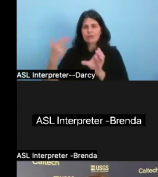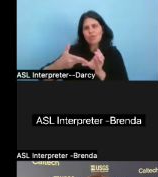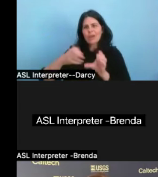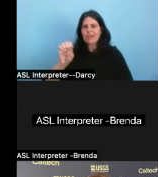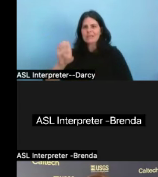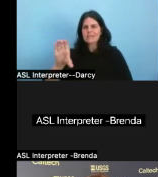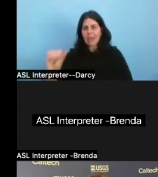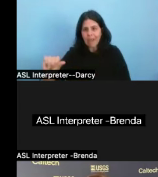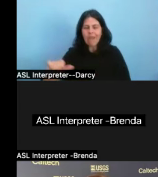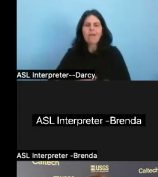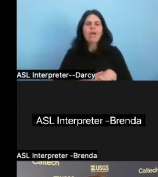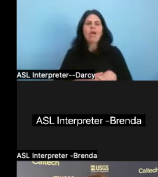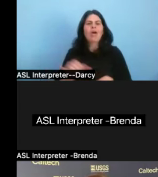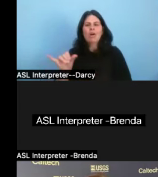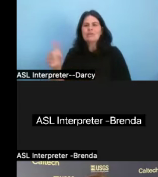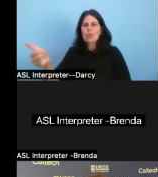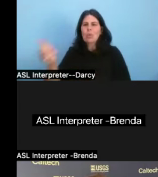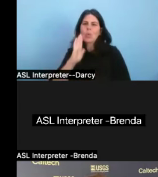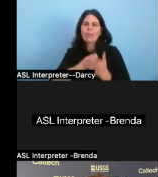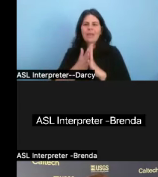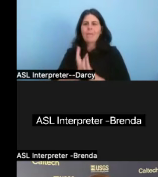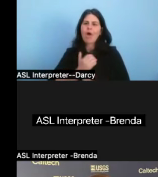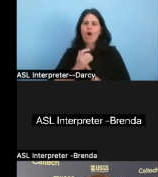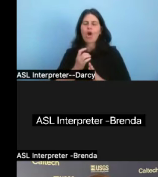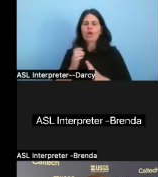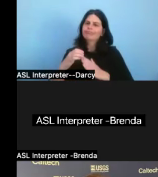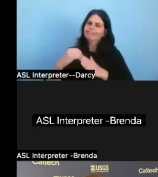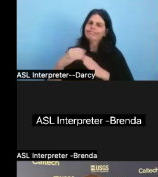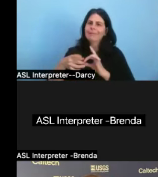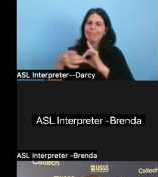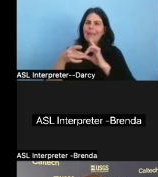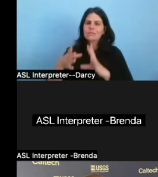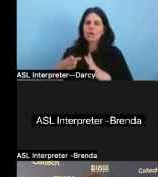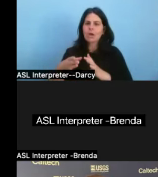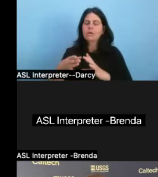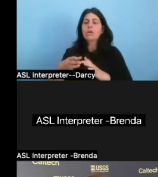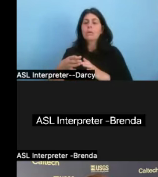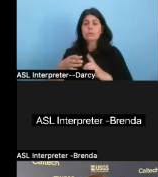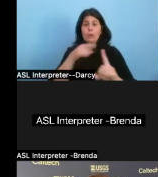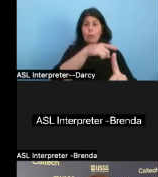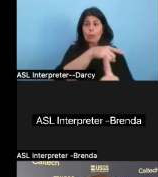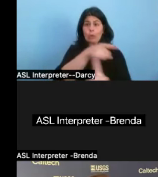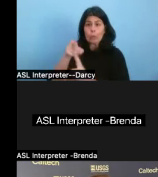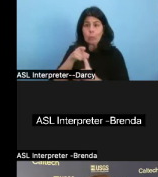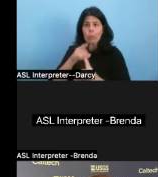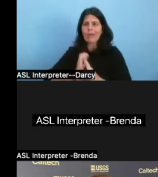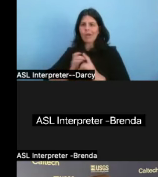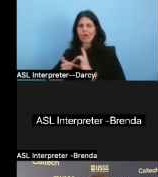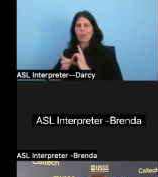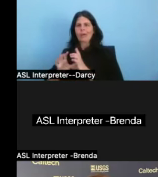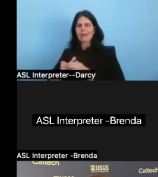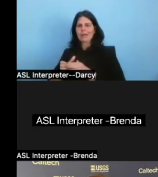Alliance. She is also going to be our liaison between you and your coordinating committee. And so she serves as our new